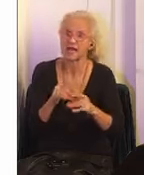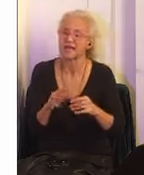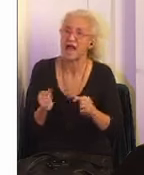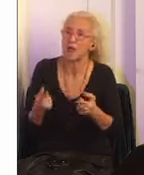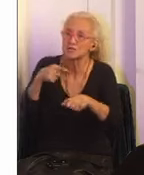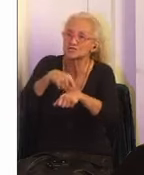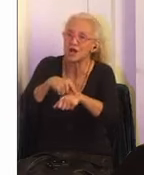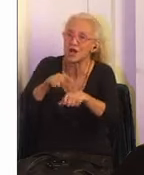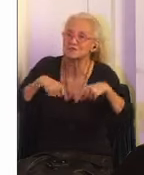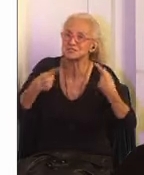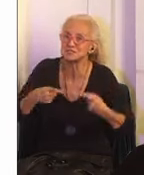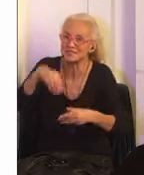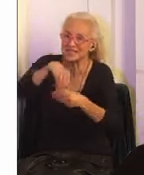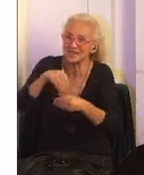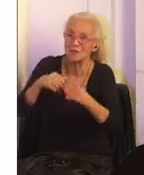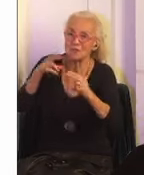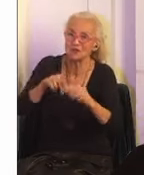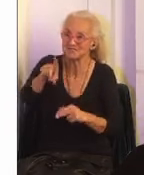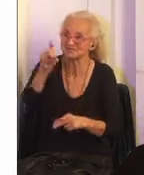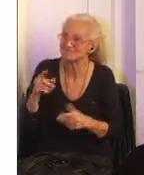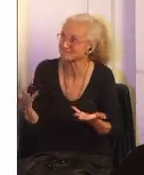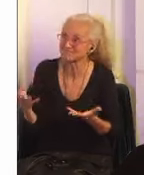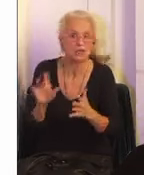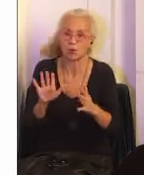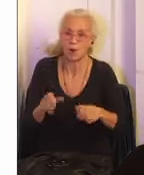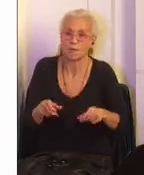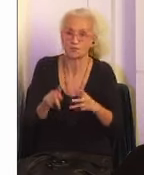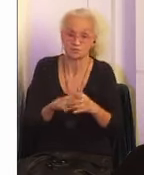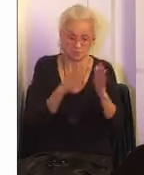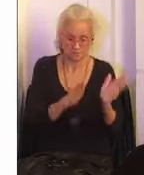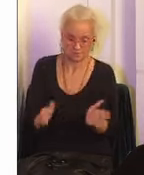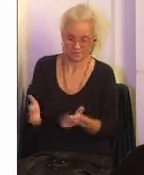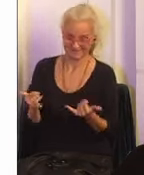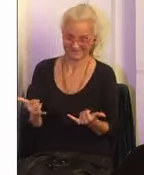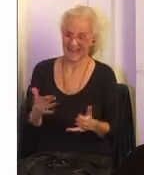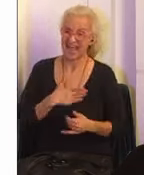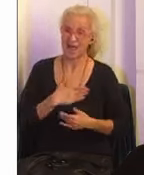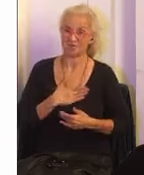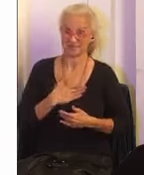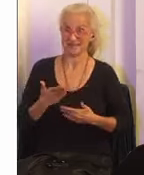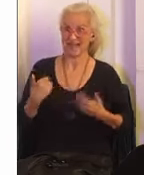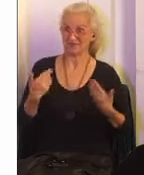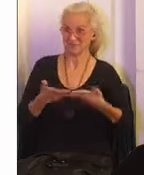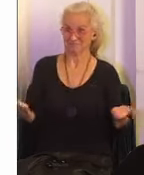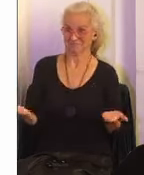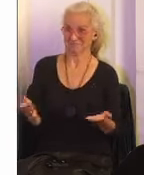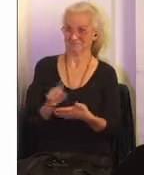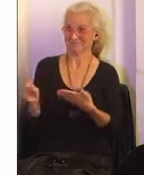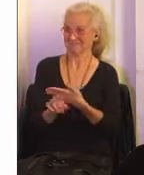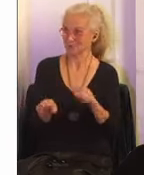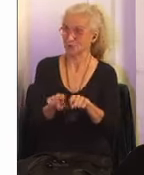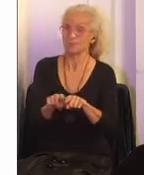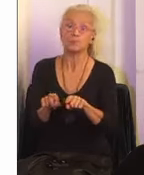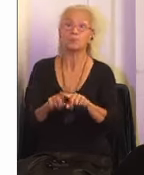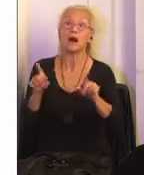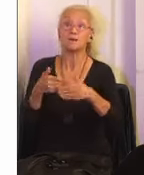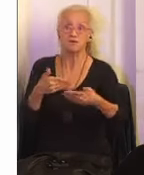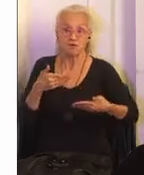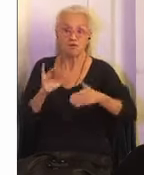building? Well, here's your opportunity. Start planning now. Of course, we're happy to have you next week, too. But in the meantime,